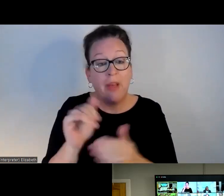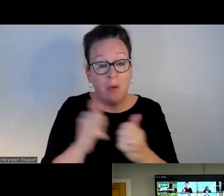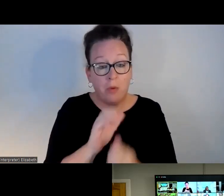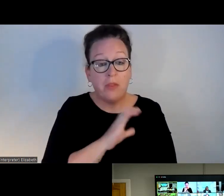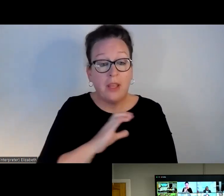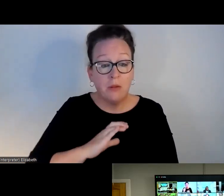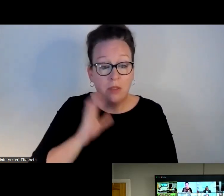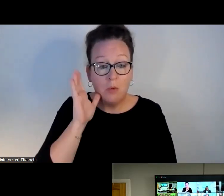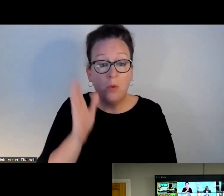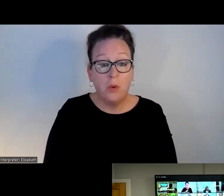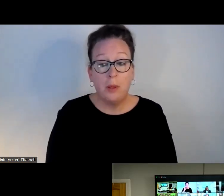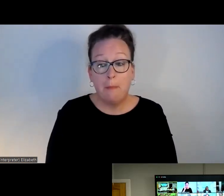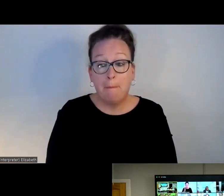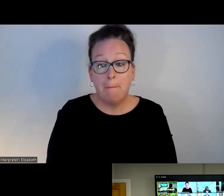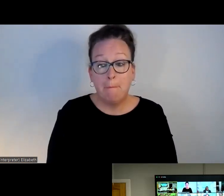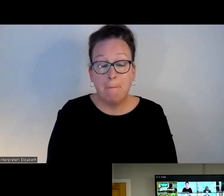And